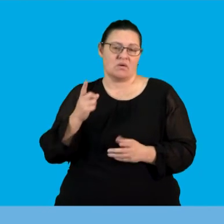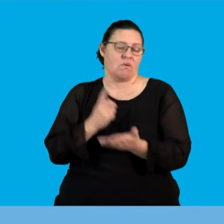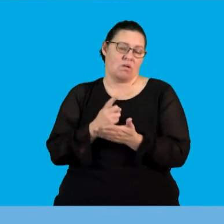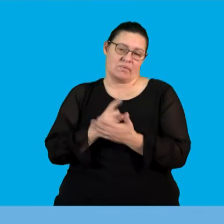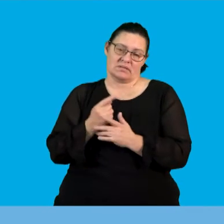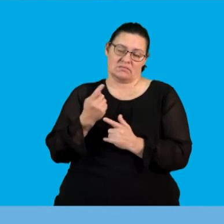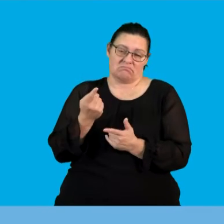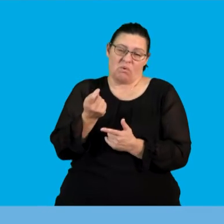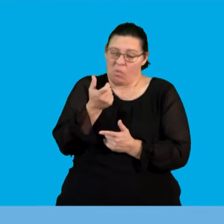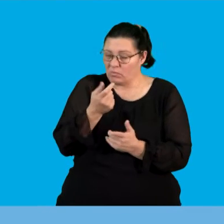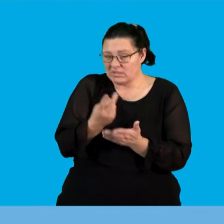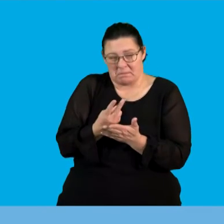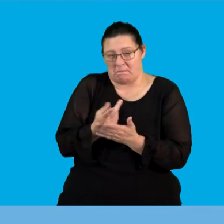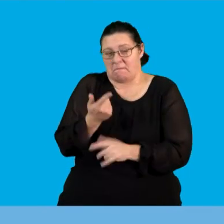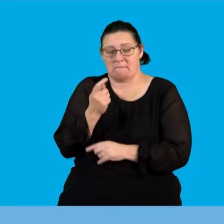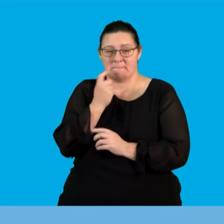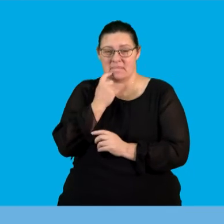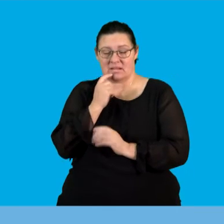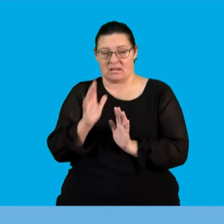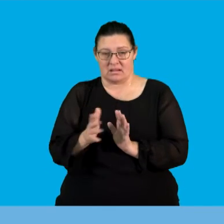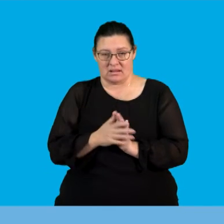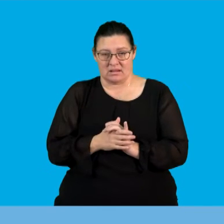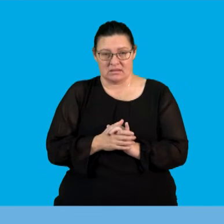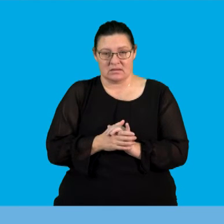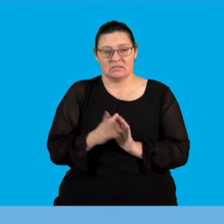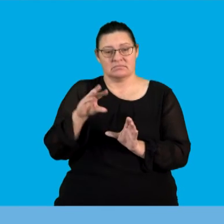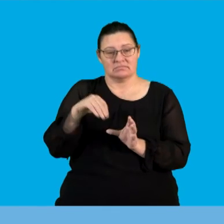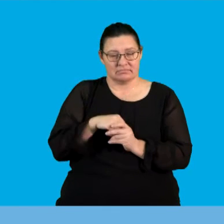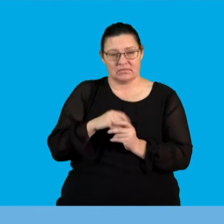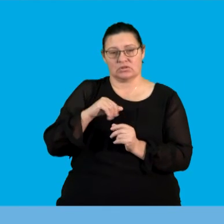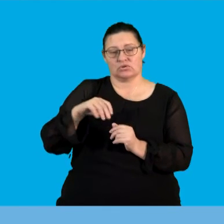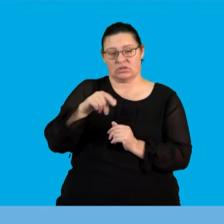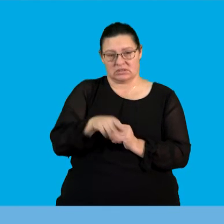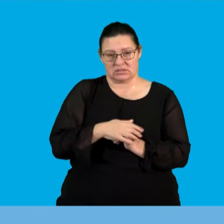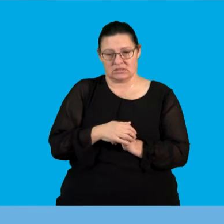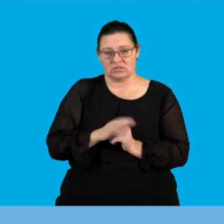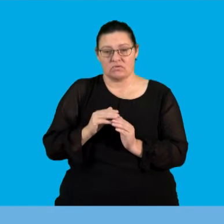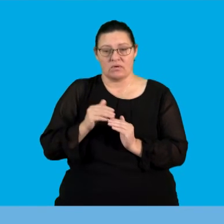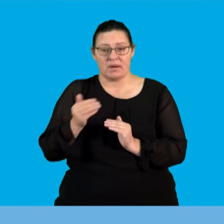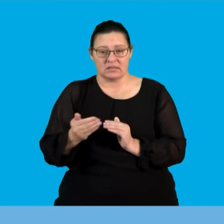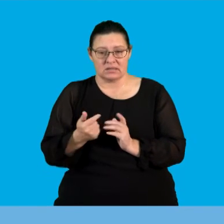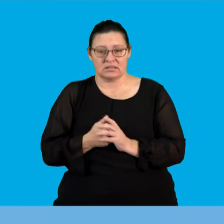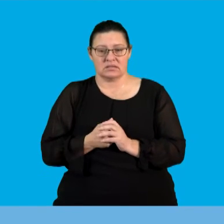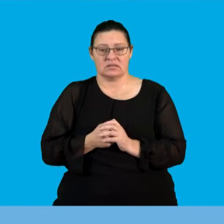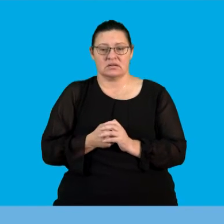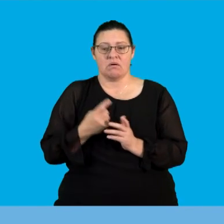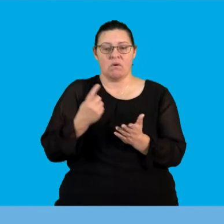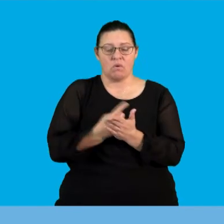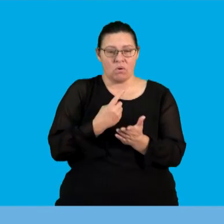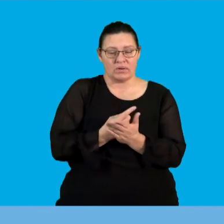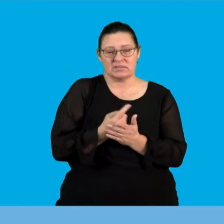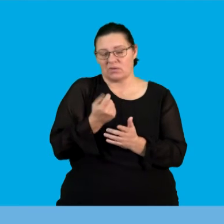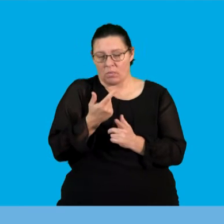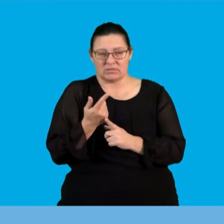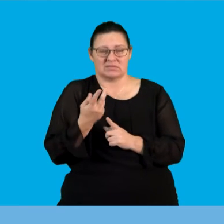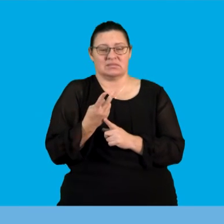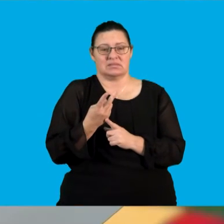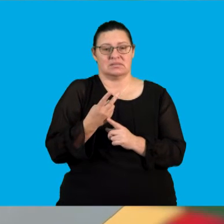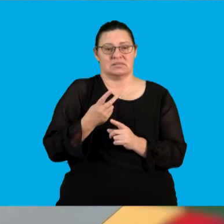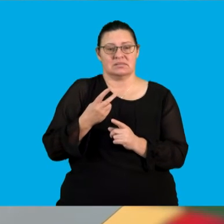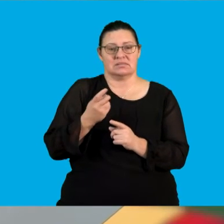metal. So the metal becomes part of the salt. So the remainder of the carbonate is always almost a